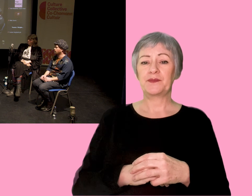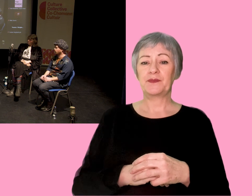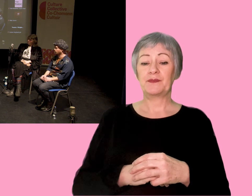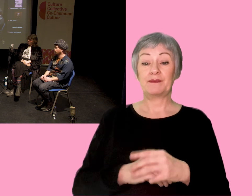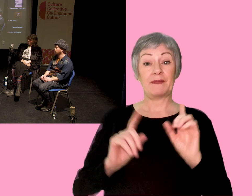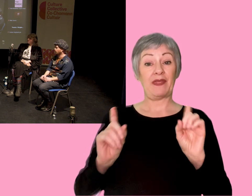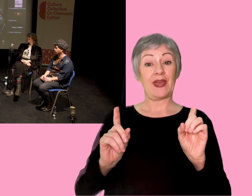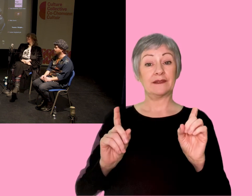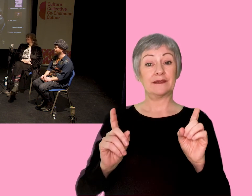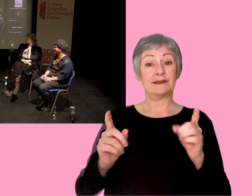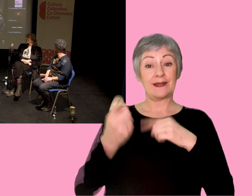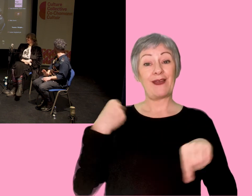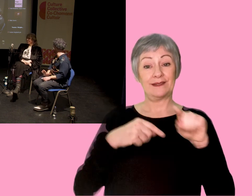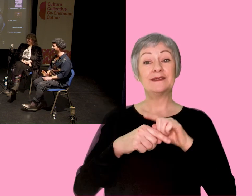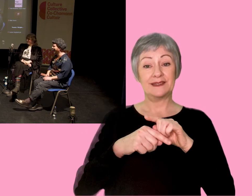That's us.